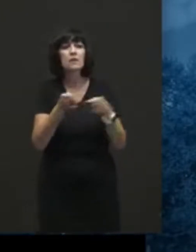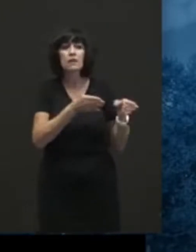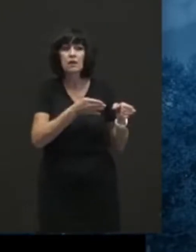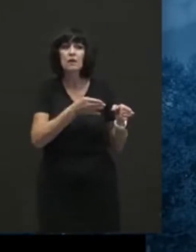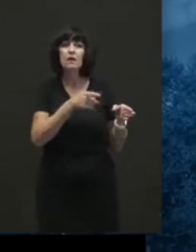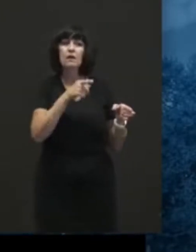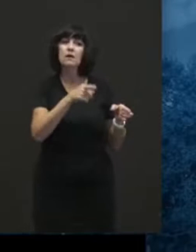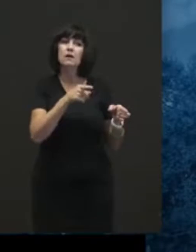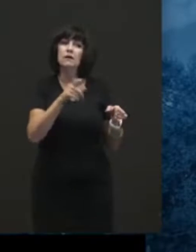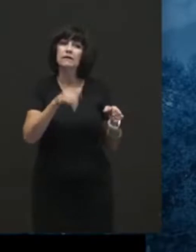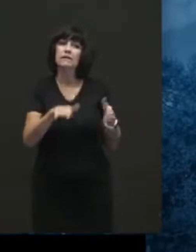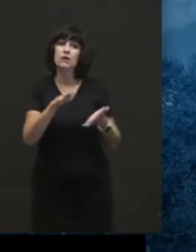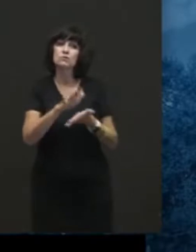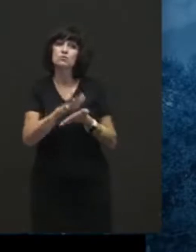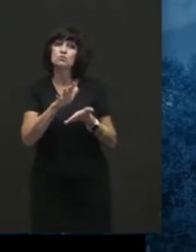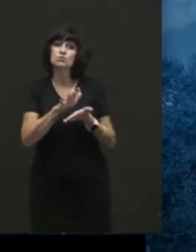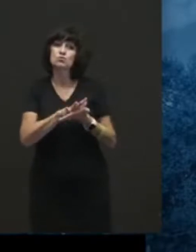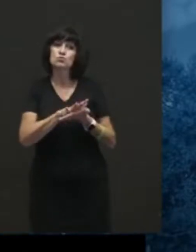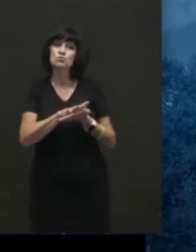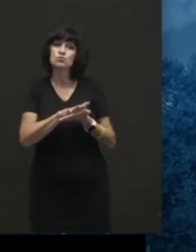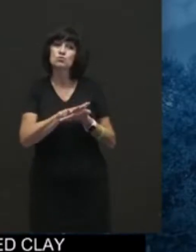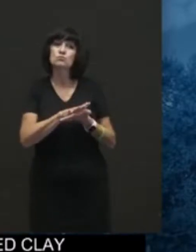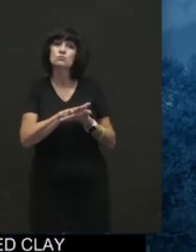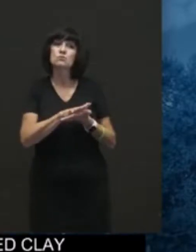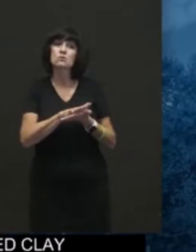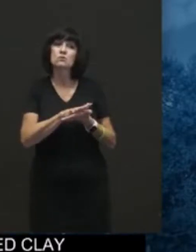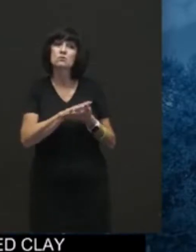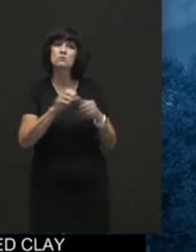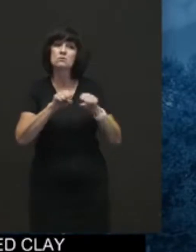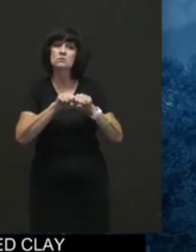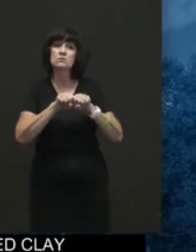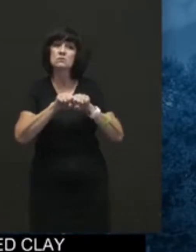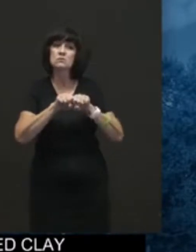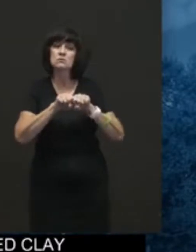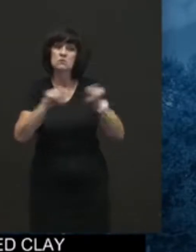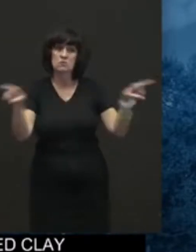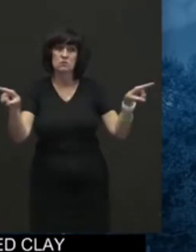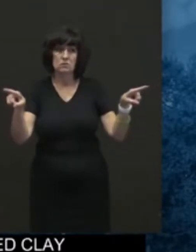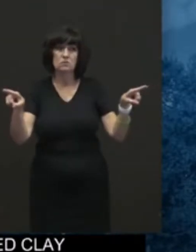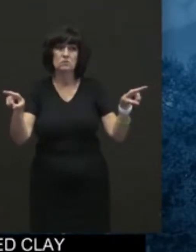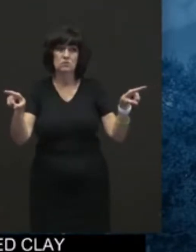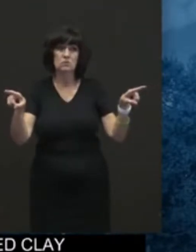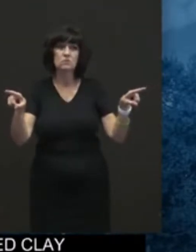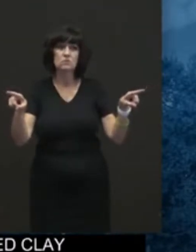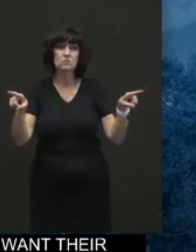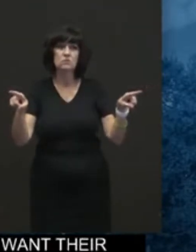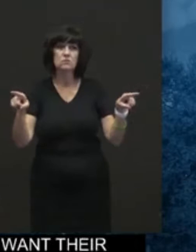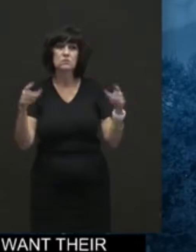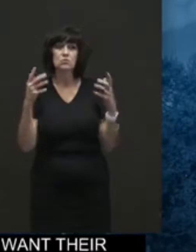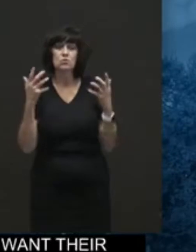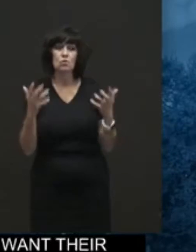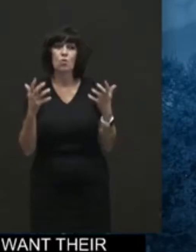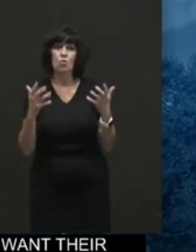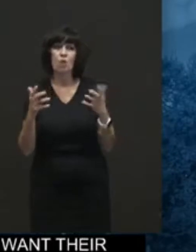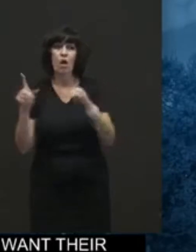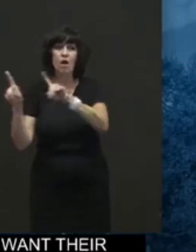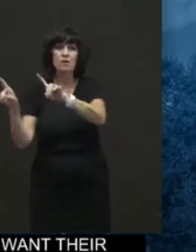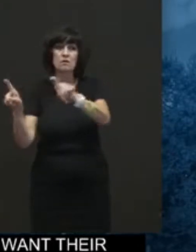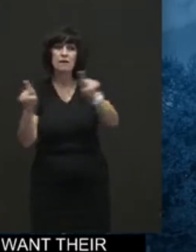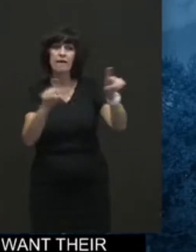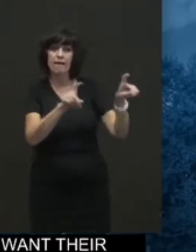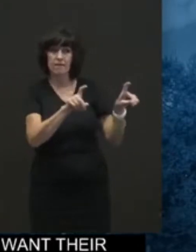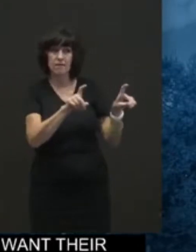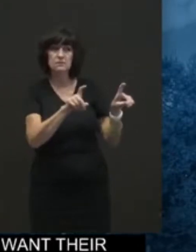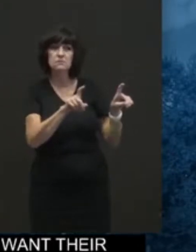parents who want their children to be physically in the schools, asking them to absolve them of any liability issues